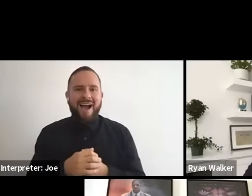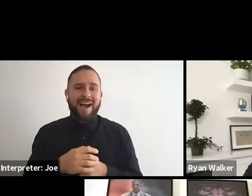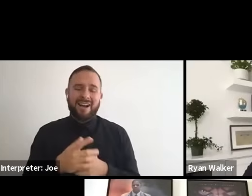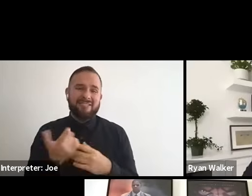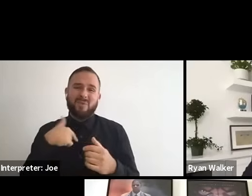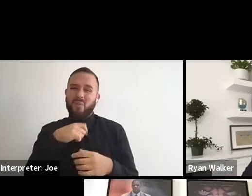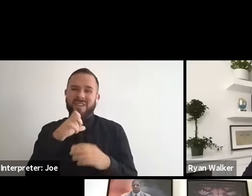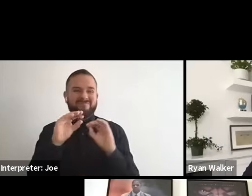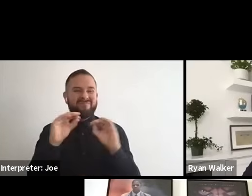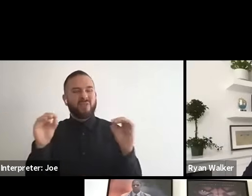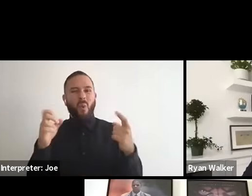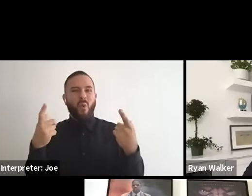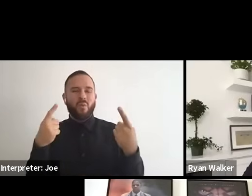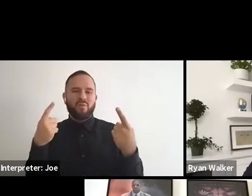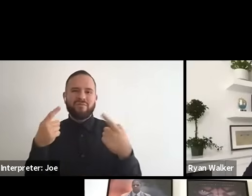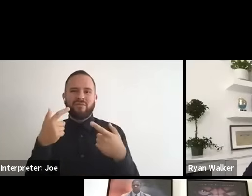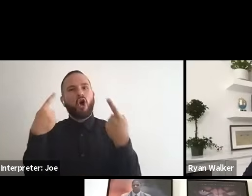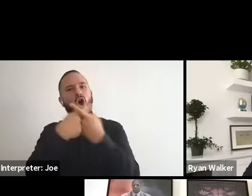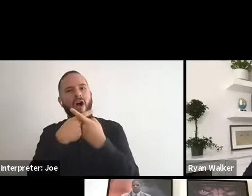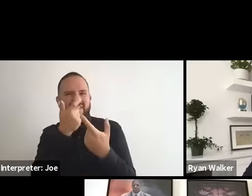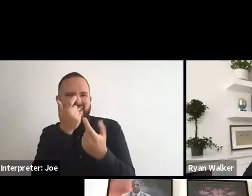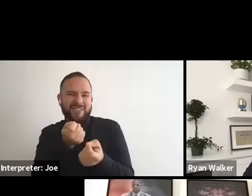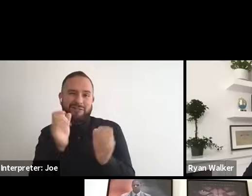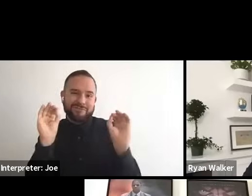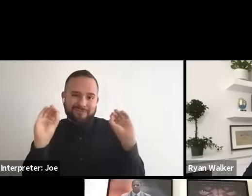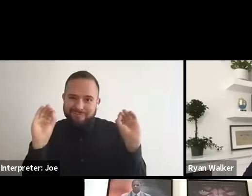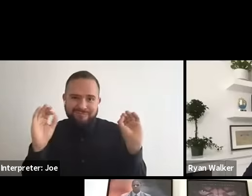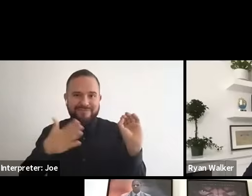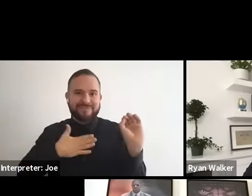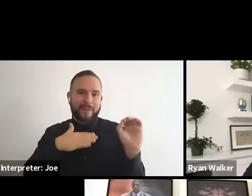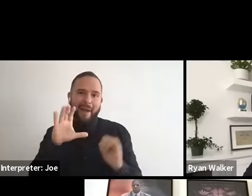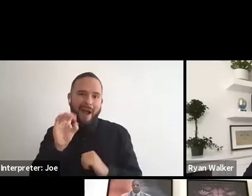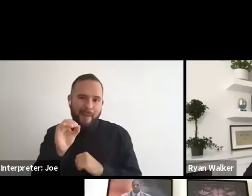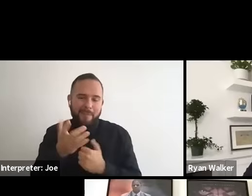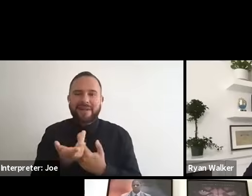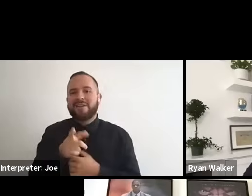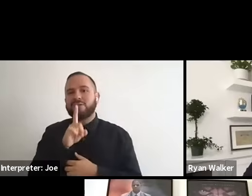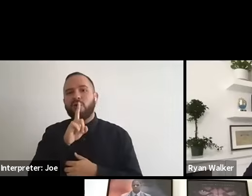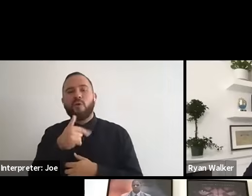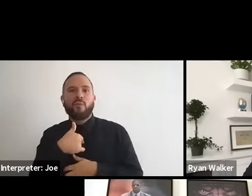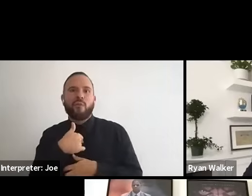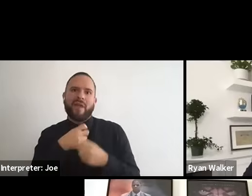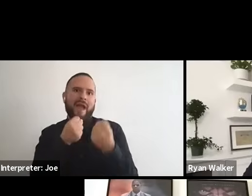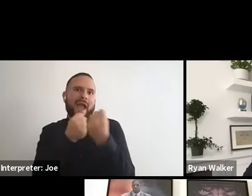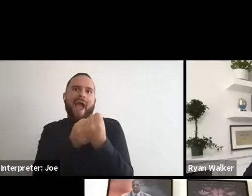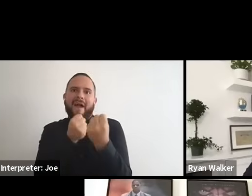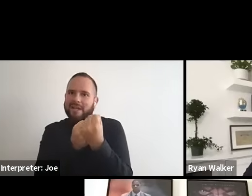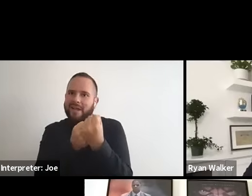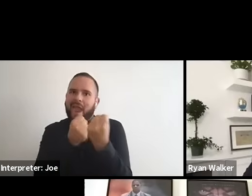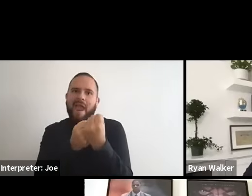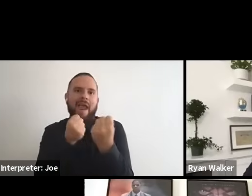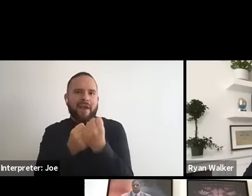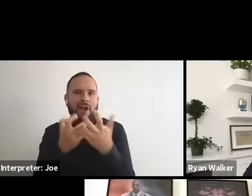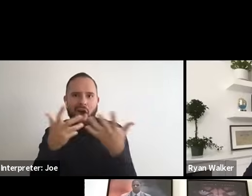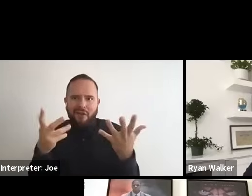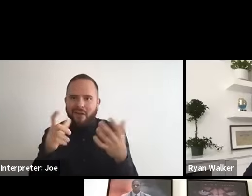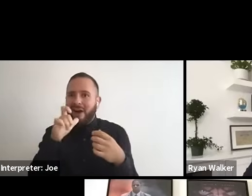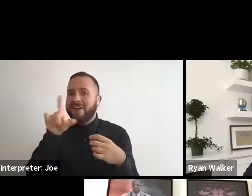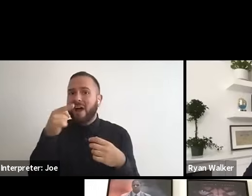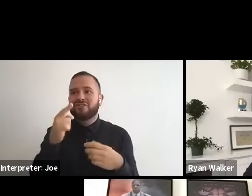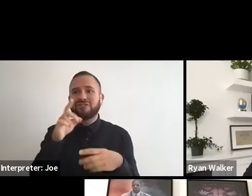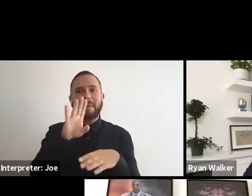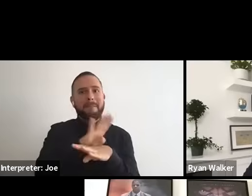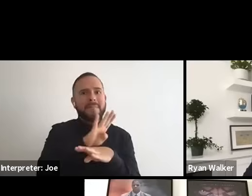interest at my firm. So I am very, I advocate for these things, not just in business, but